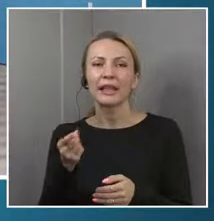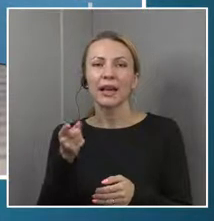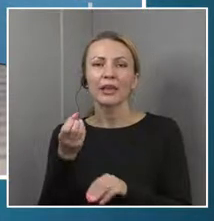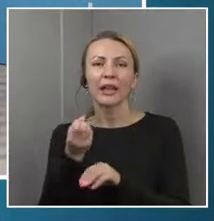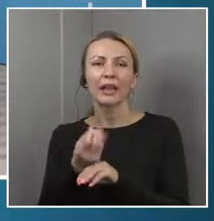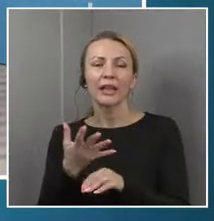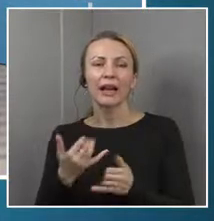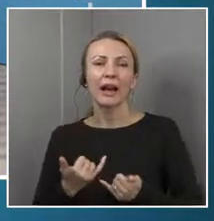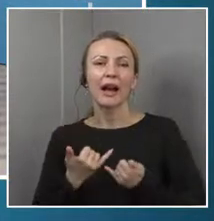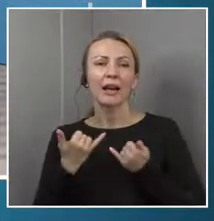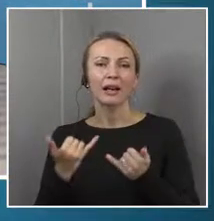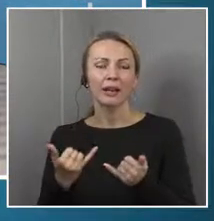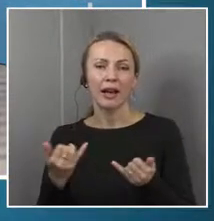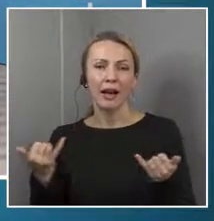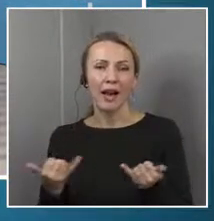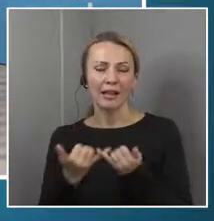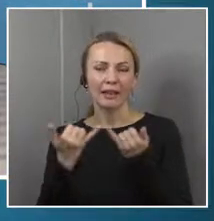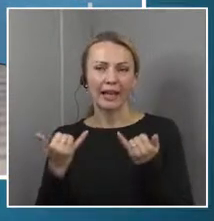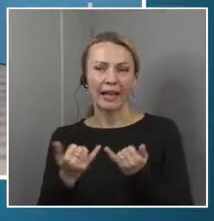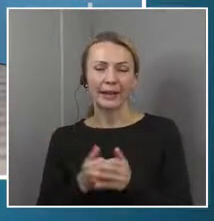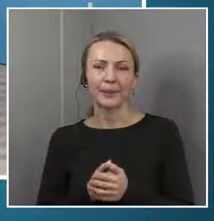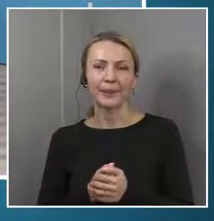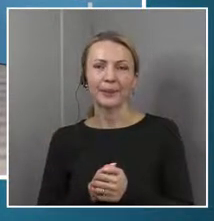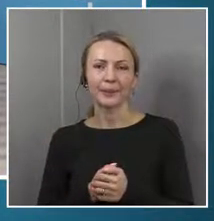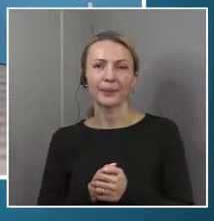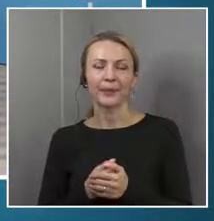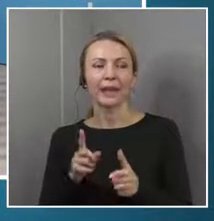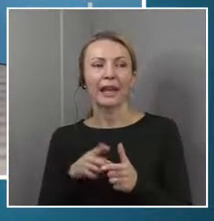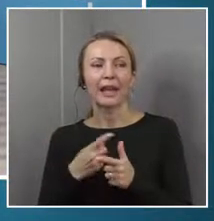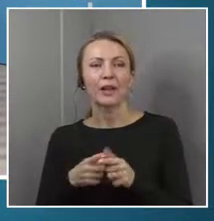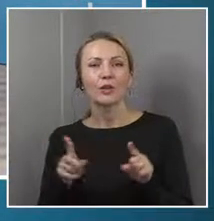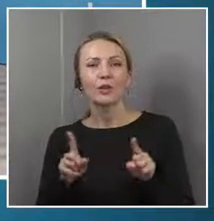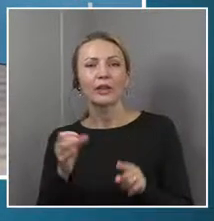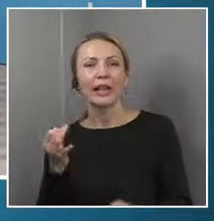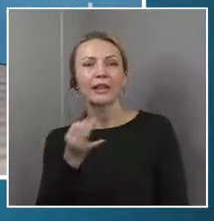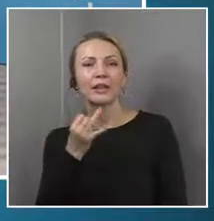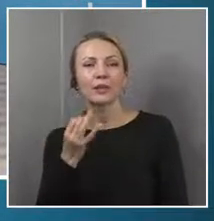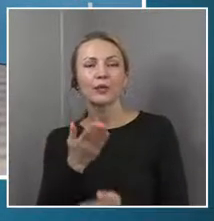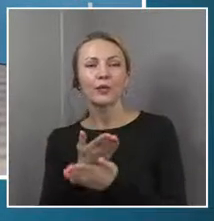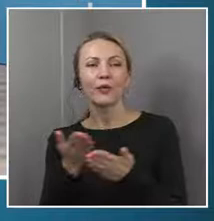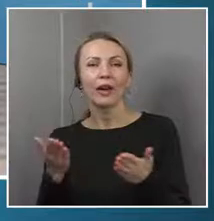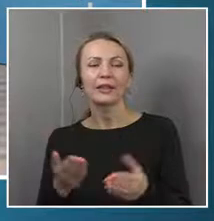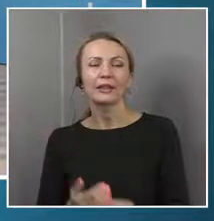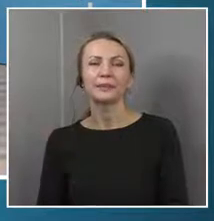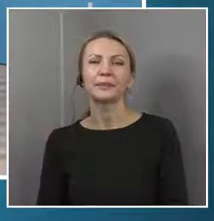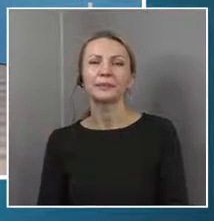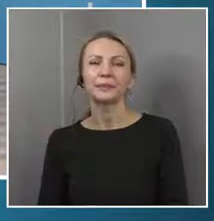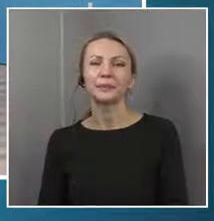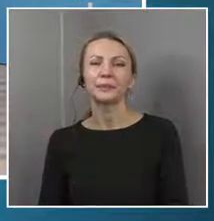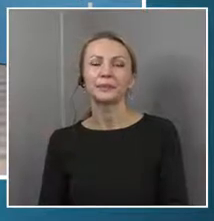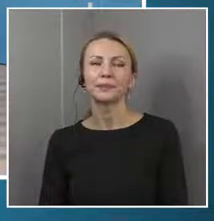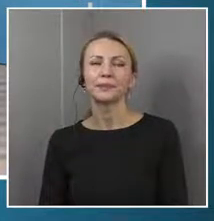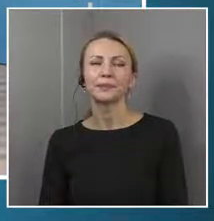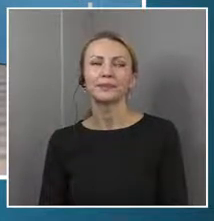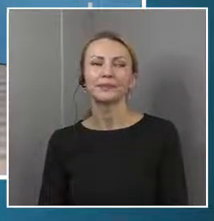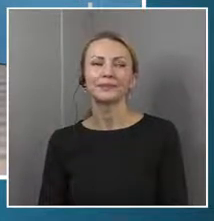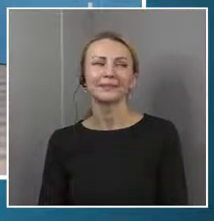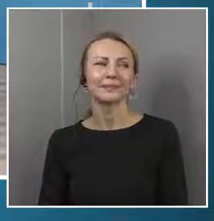time. If anyone has a question to our distinguished guests, please do so.